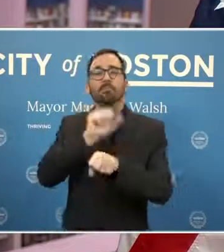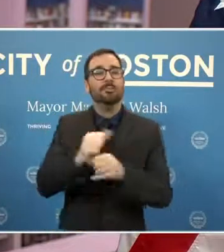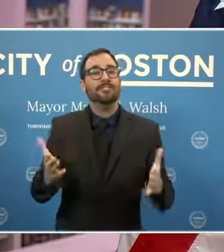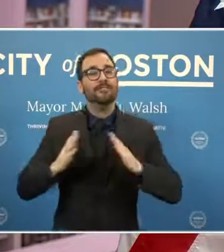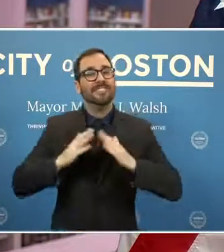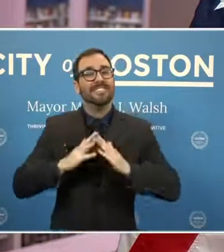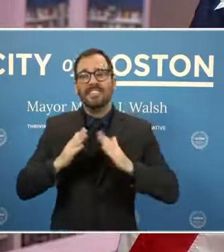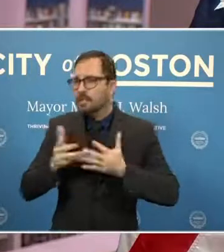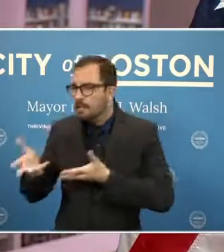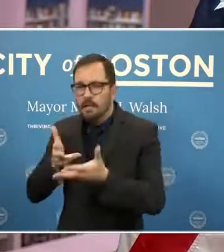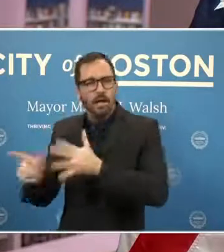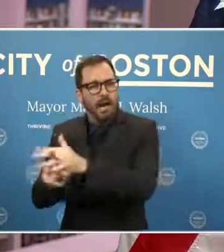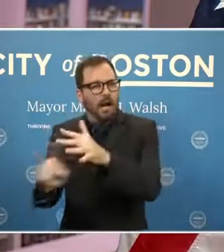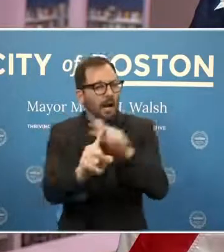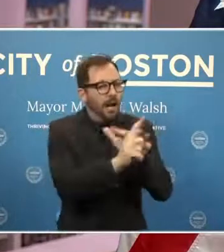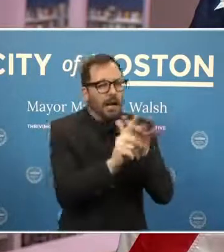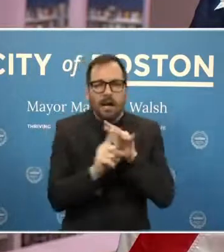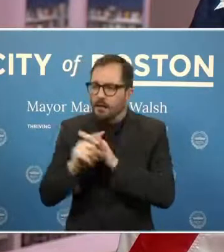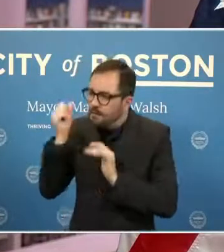The heroes are all around us.